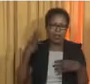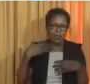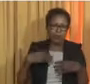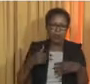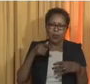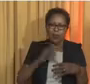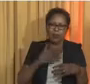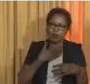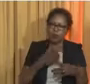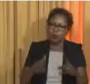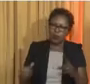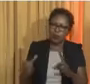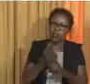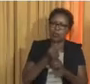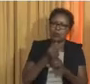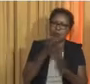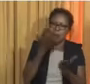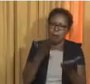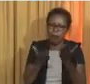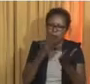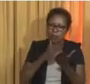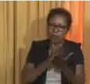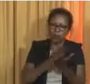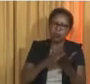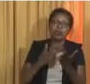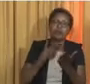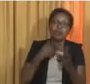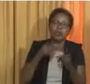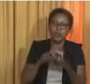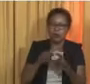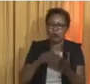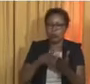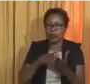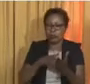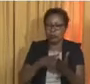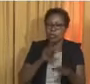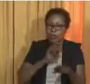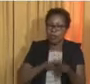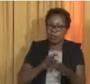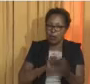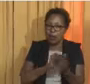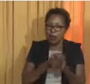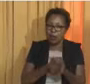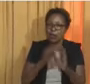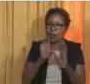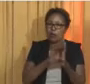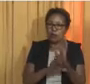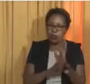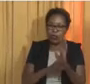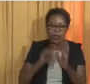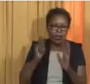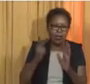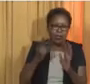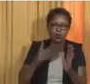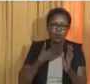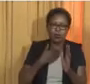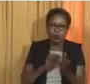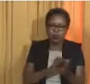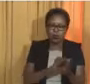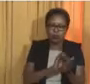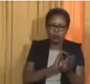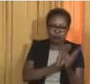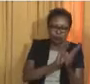balance between rigidity and flexibility in the amendment process. Kenyans did not want to shift from